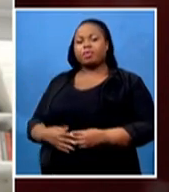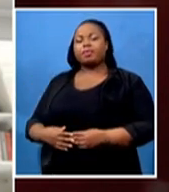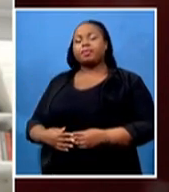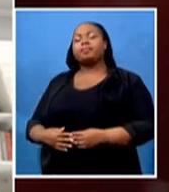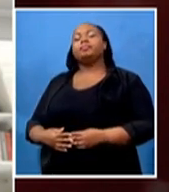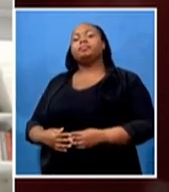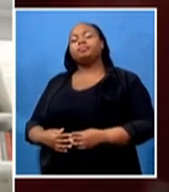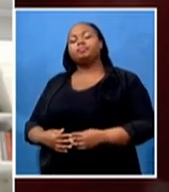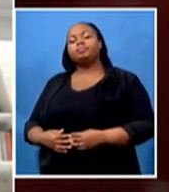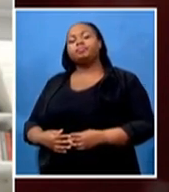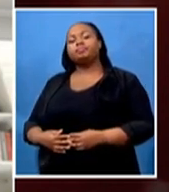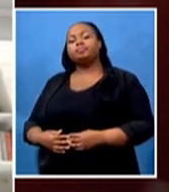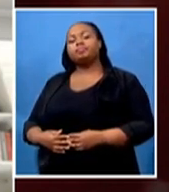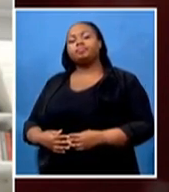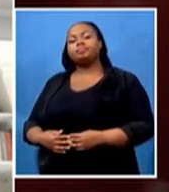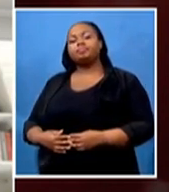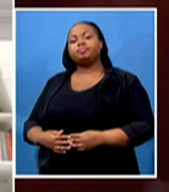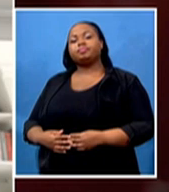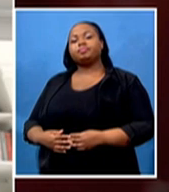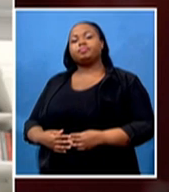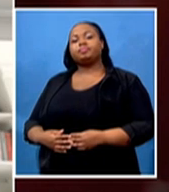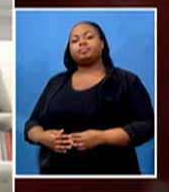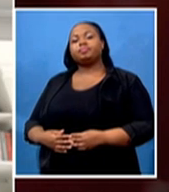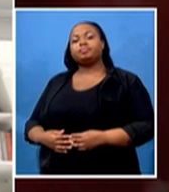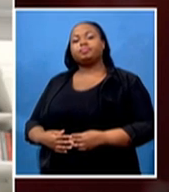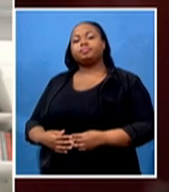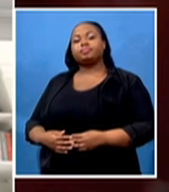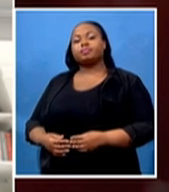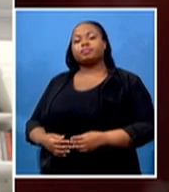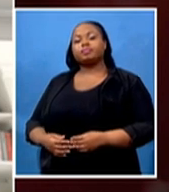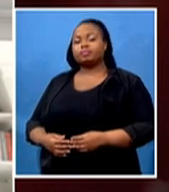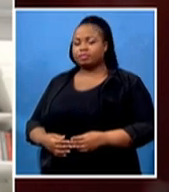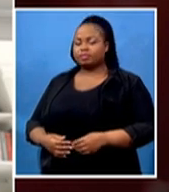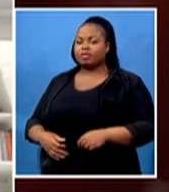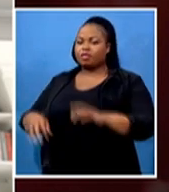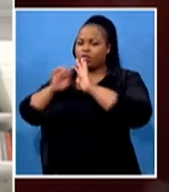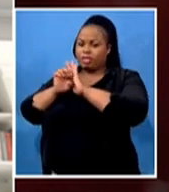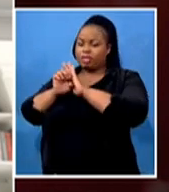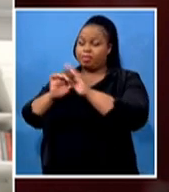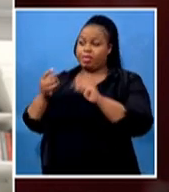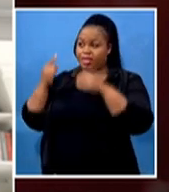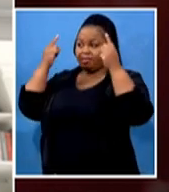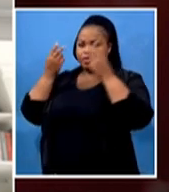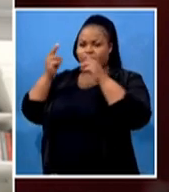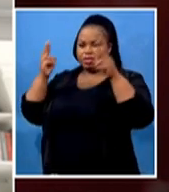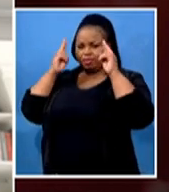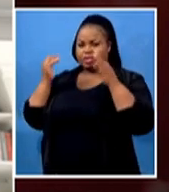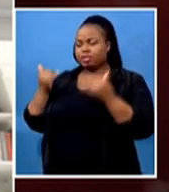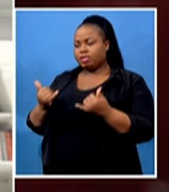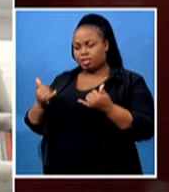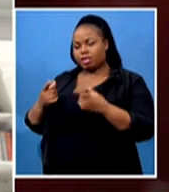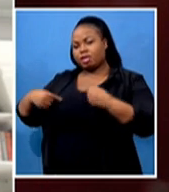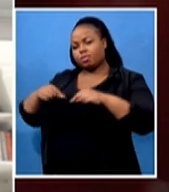there is, of course, adverse. I'll use Wits, for example, is that as we are beginning to phase in the return of